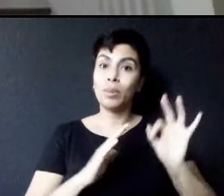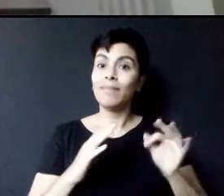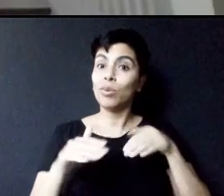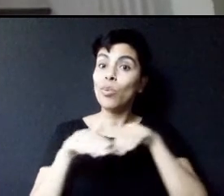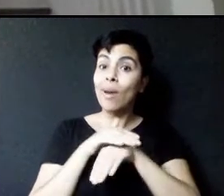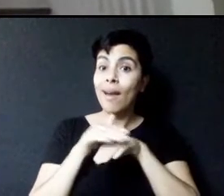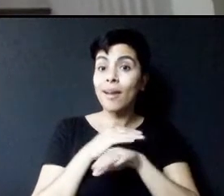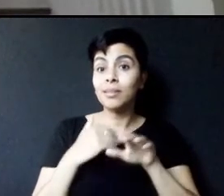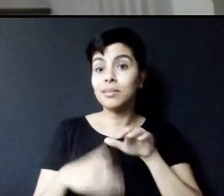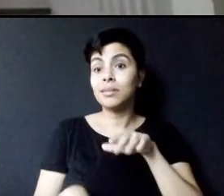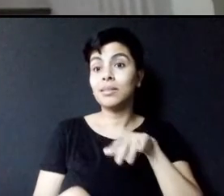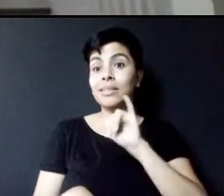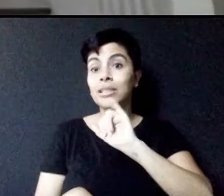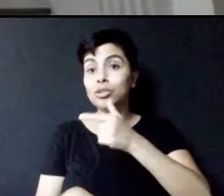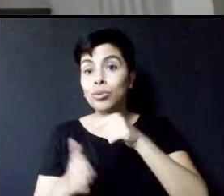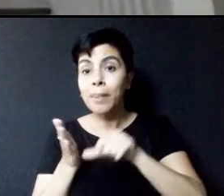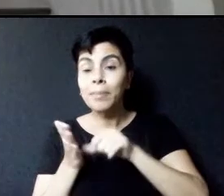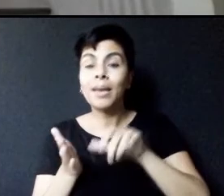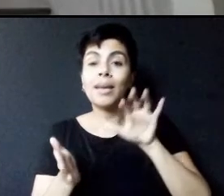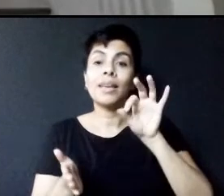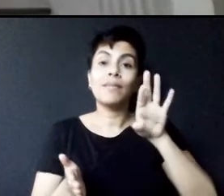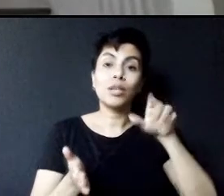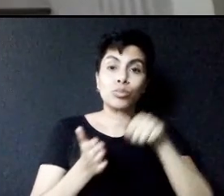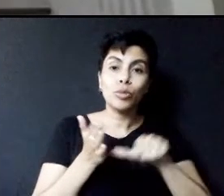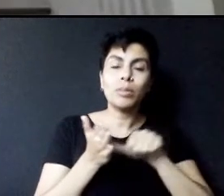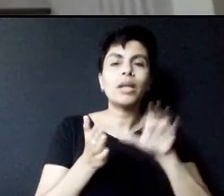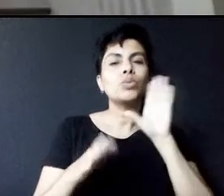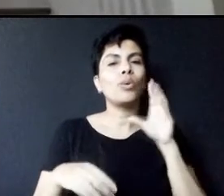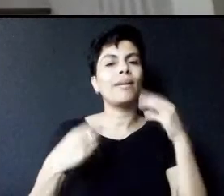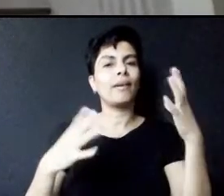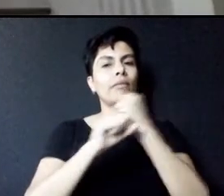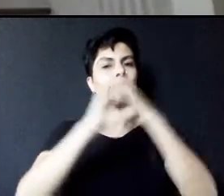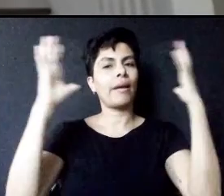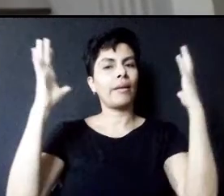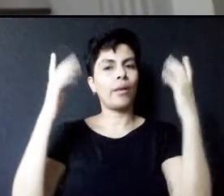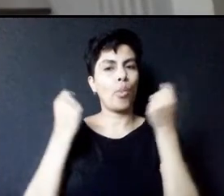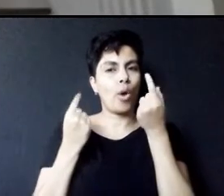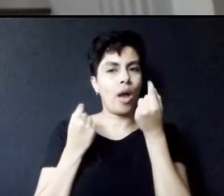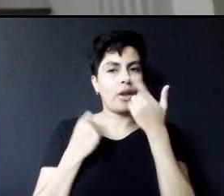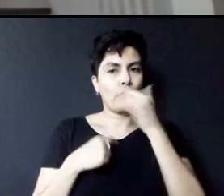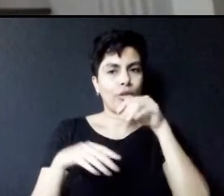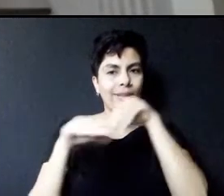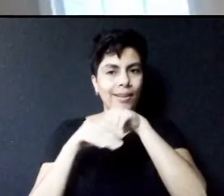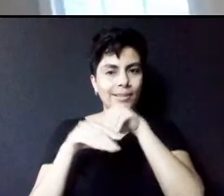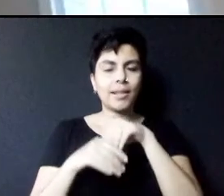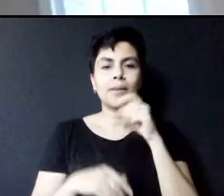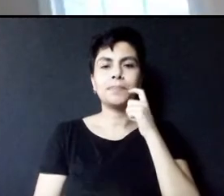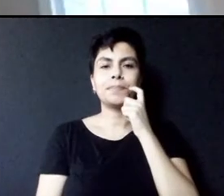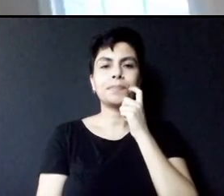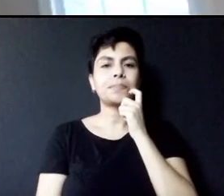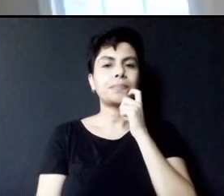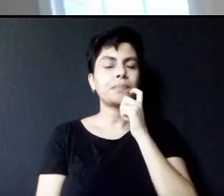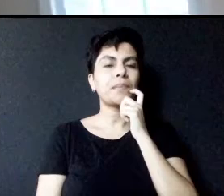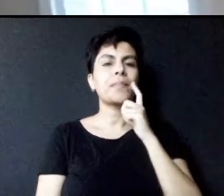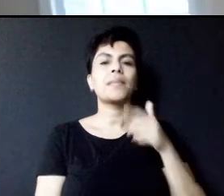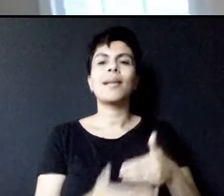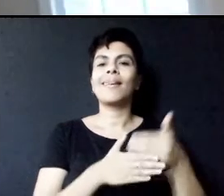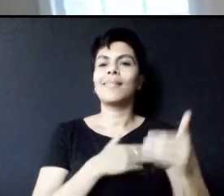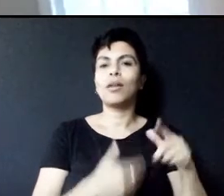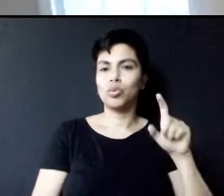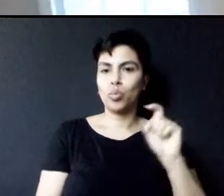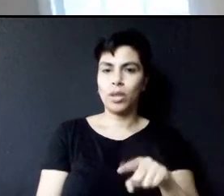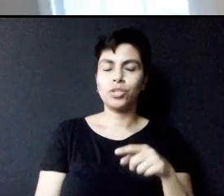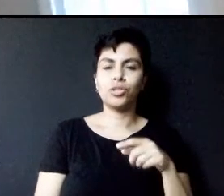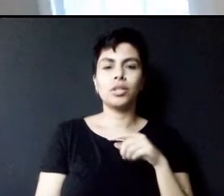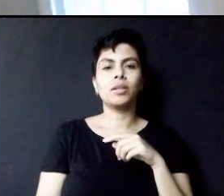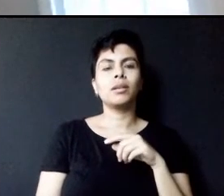you access our like Facebook, Instagram page, you might also get some ideas of what it's like. I'll go ahead and take the next